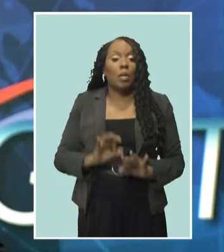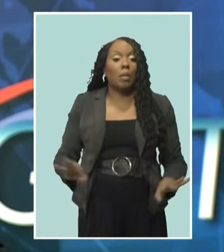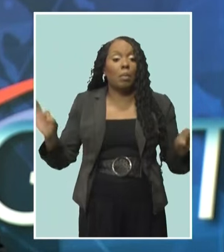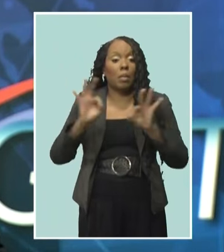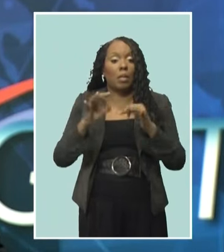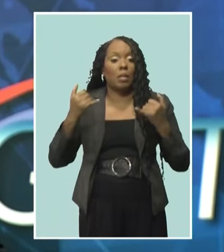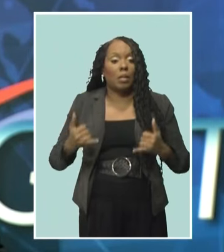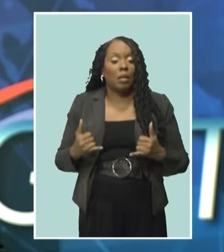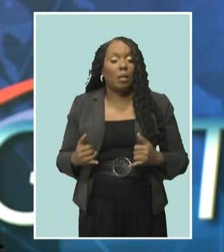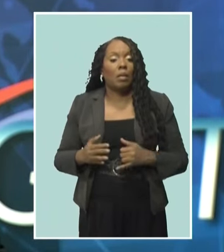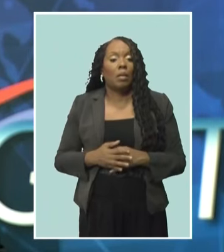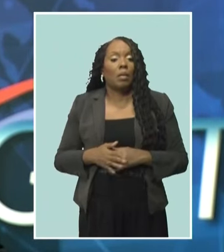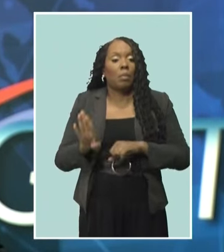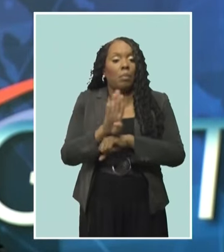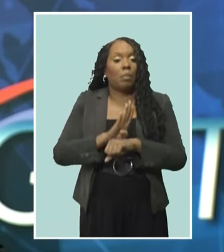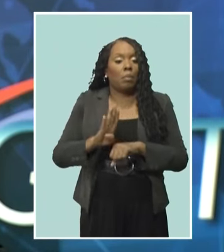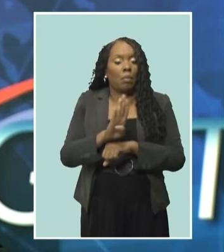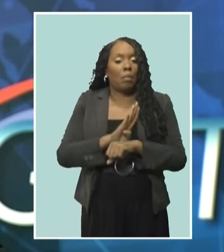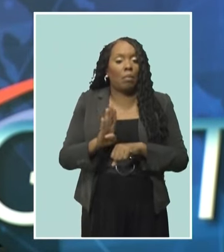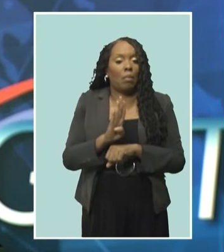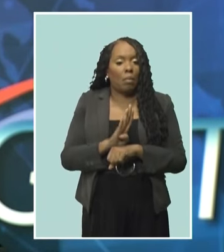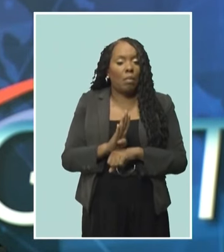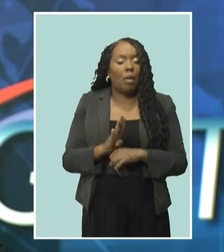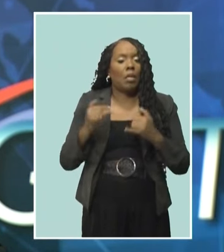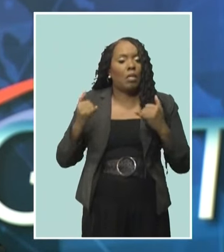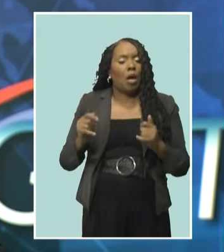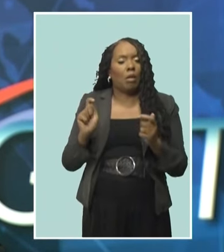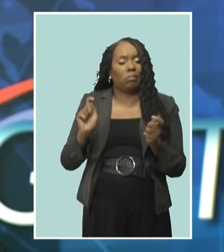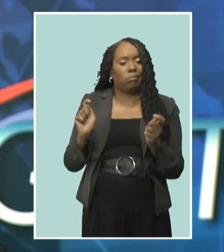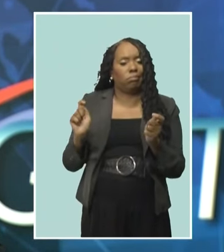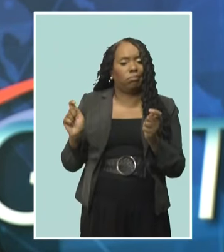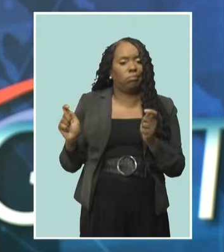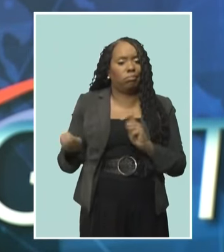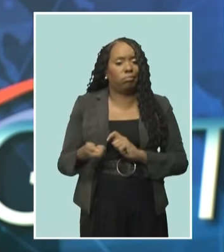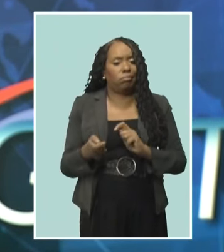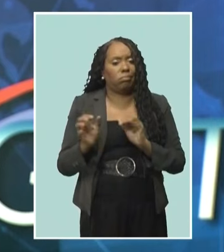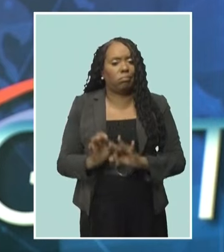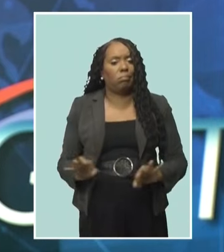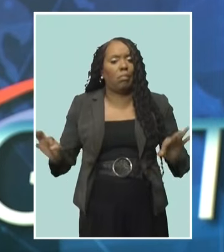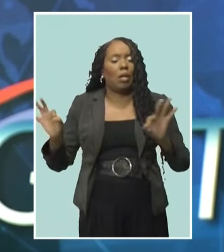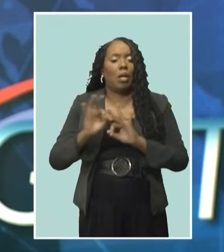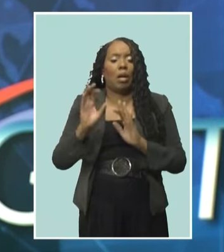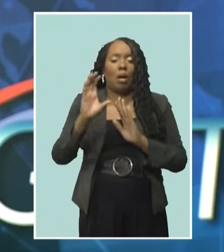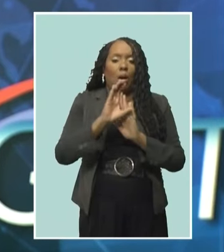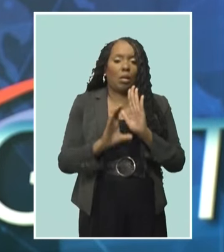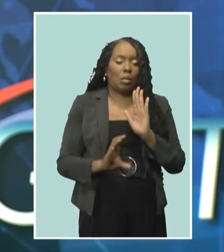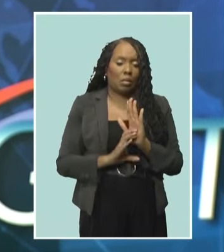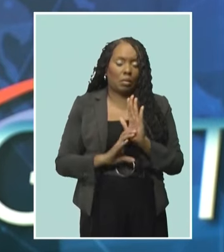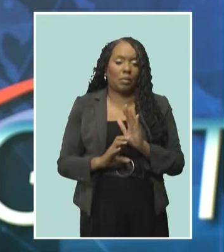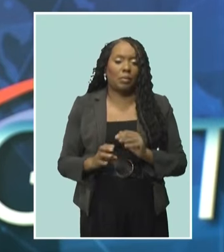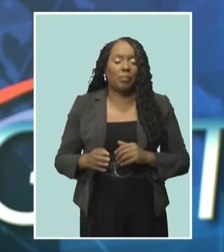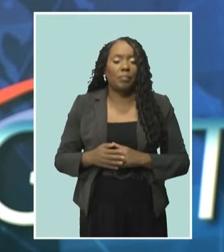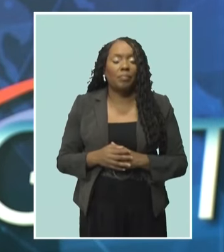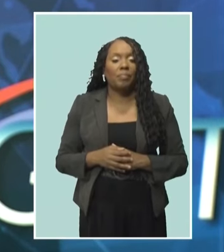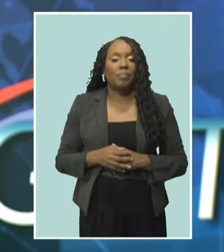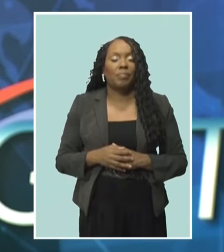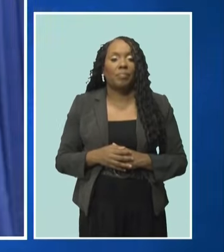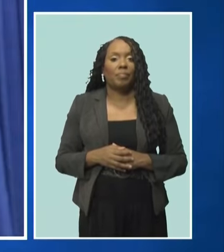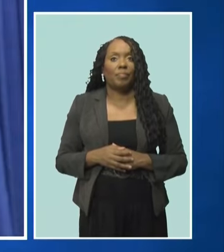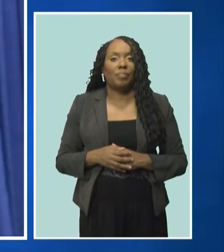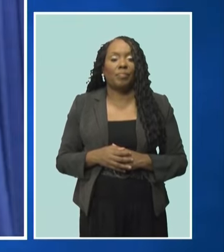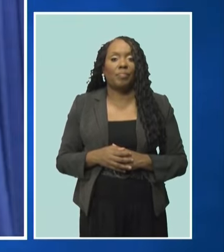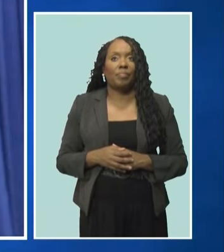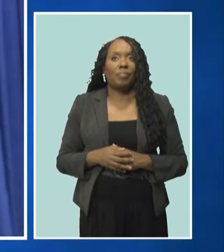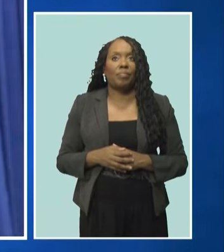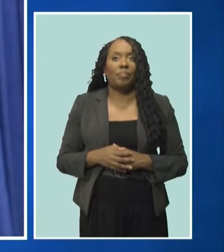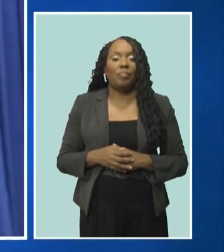this time when Barbados is in the midst of profound constitutional changes. Trevor Thorpe has that story. It was